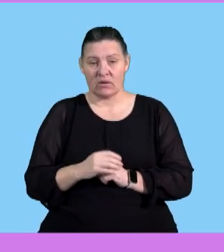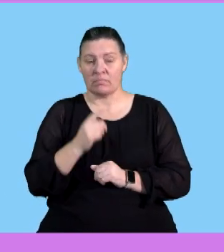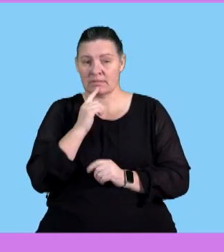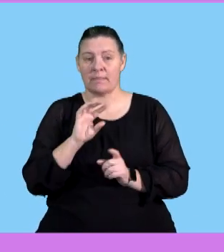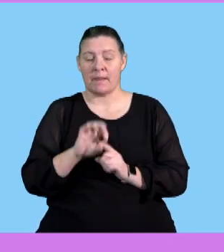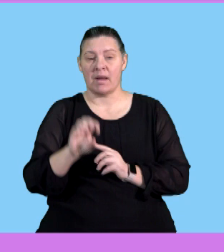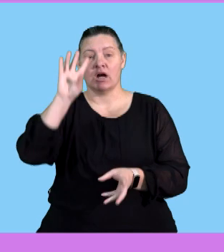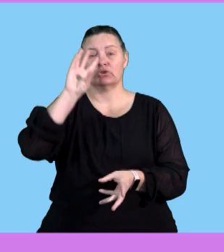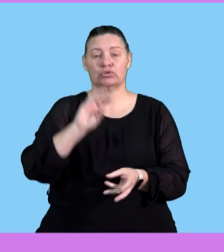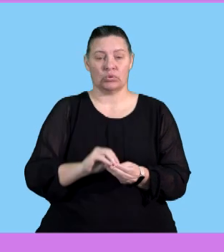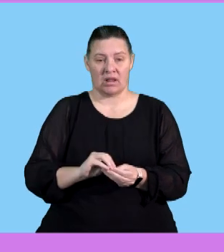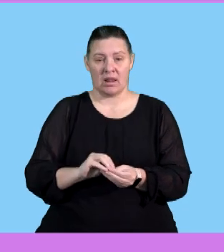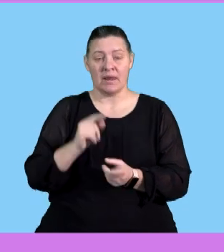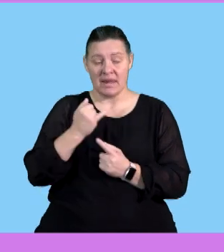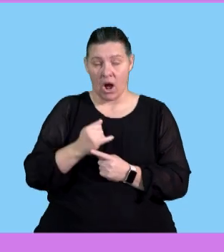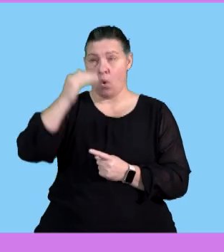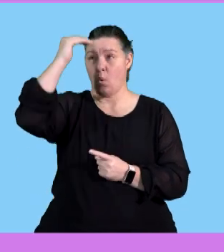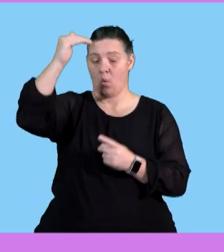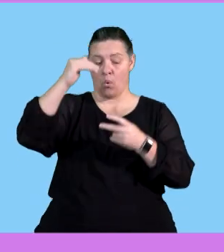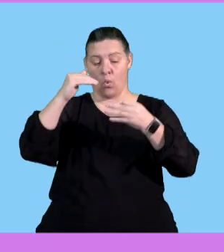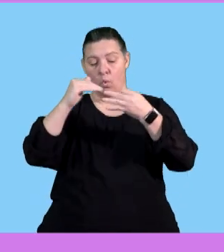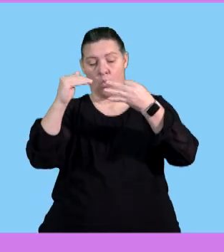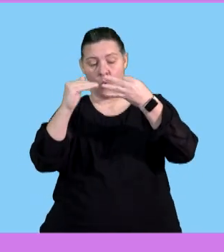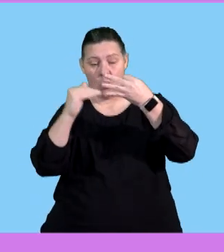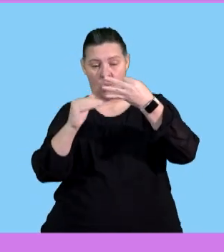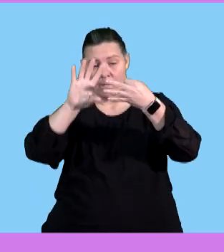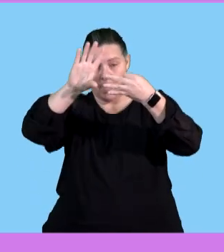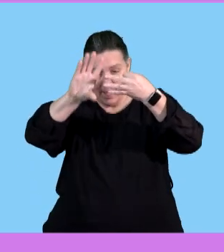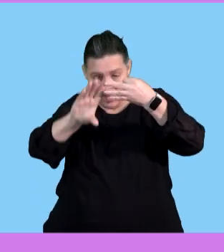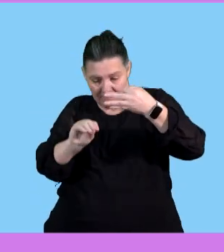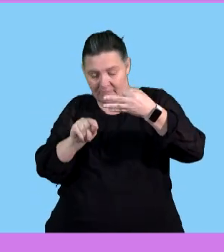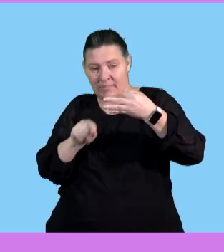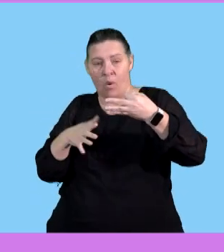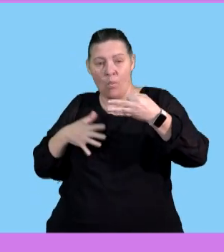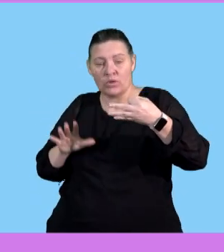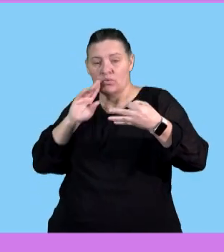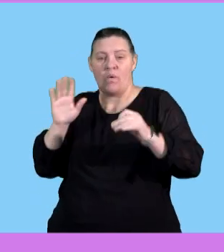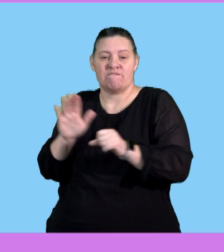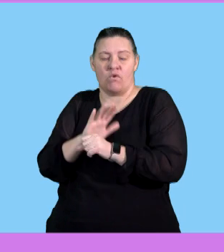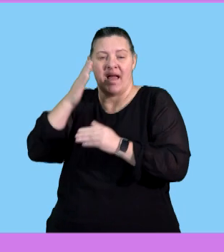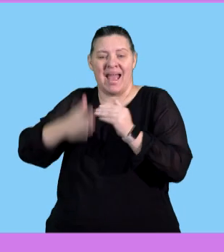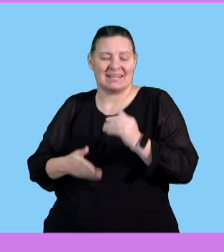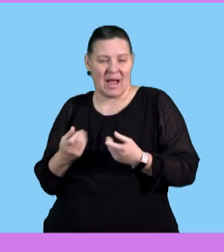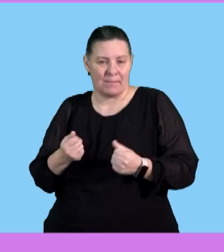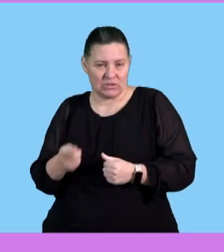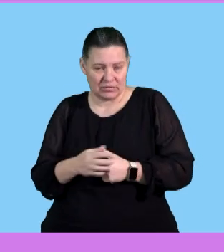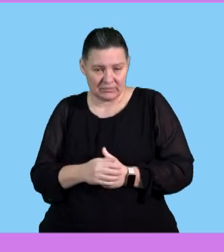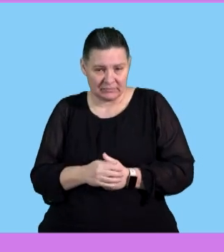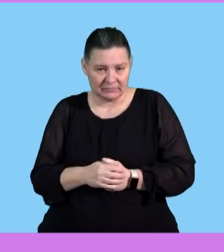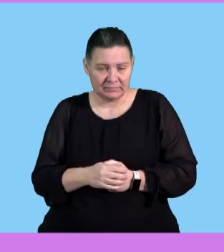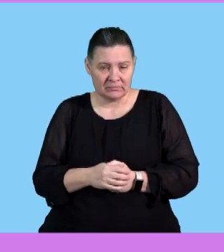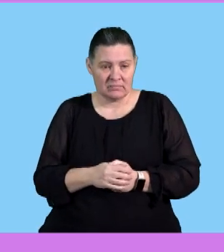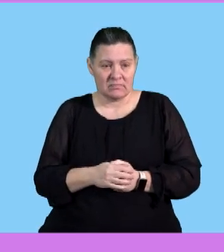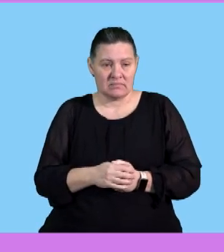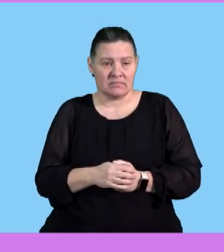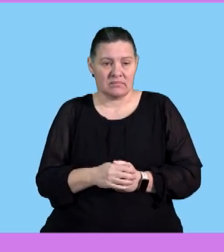63.26. So the question said we must find what the total, meaning we have not yet done with our calculations. We are still